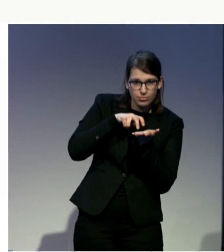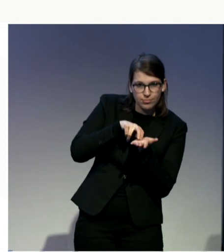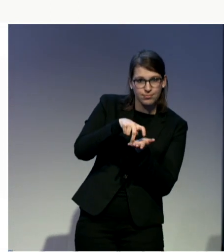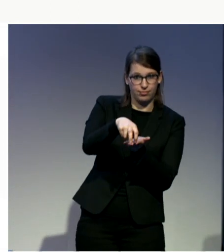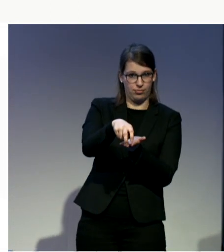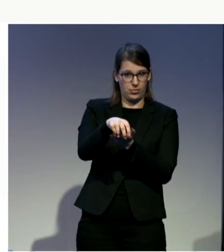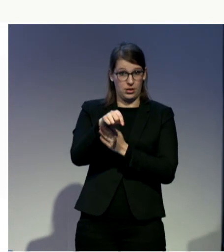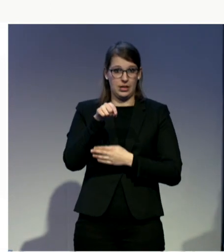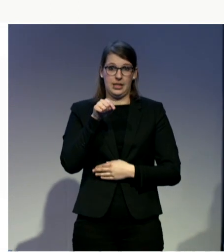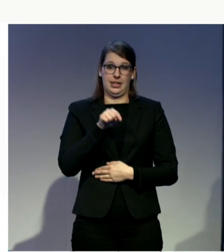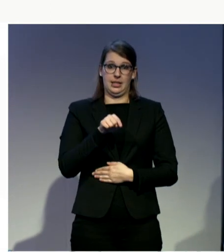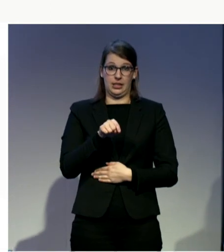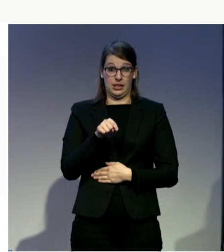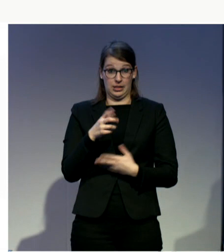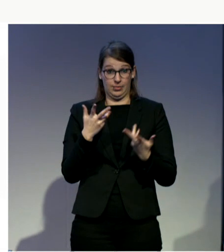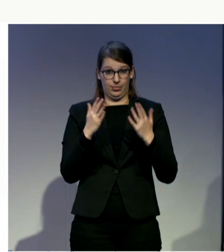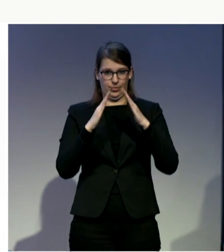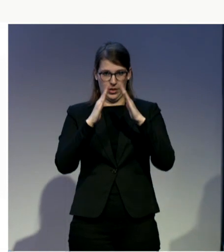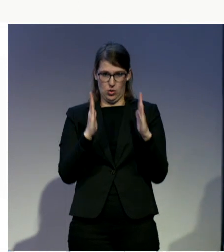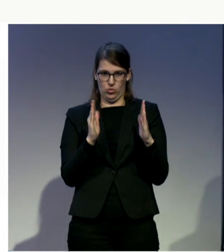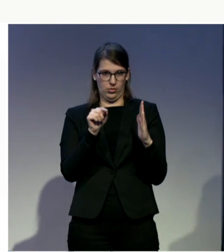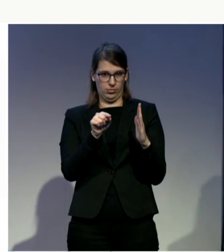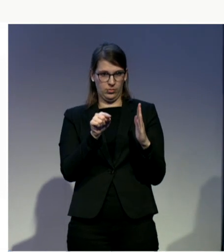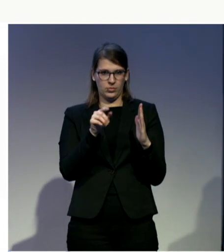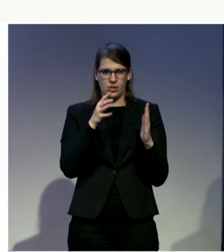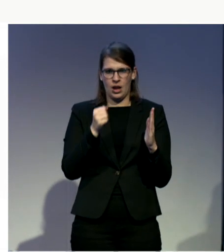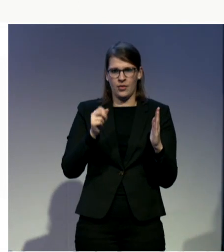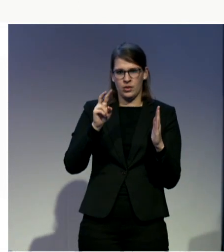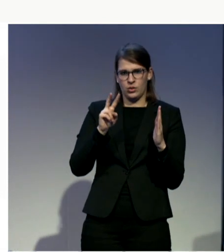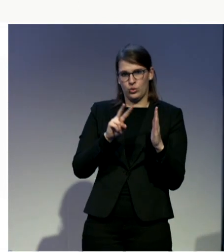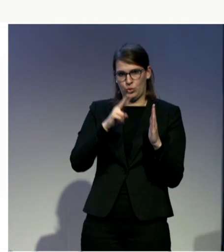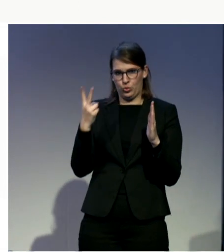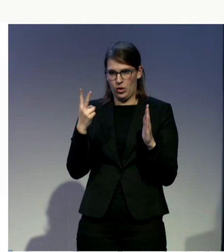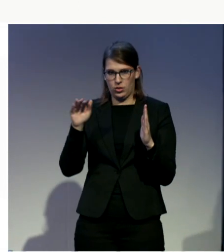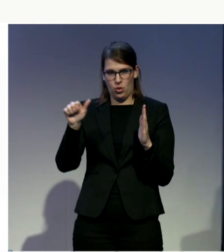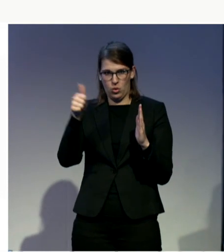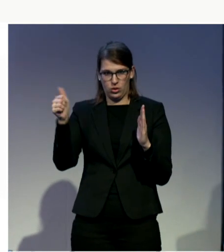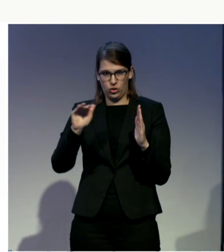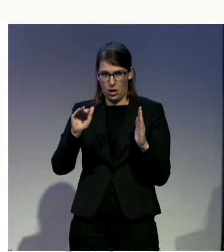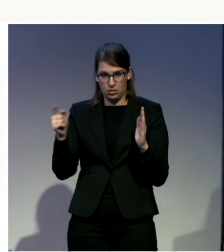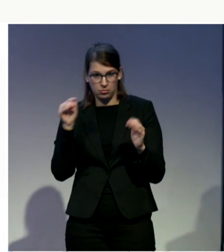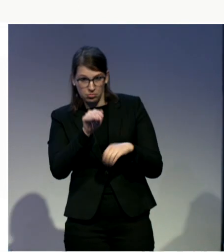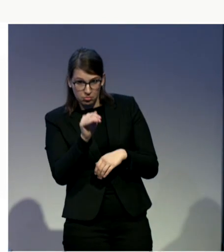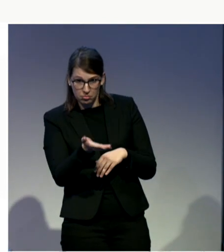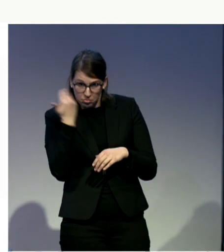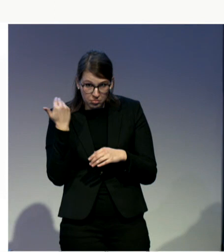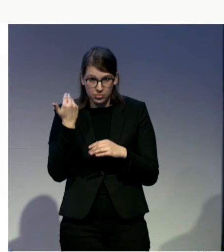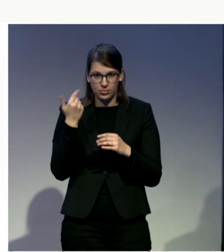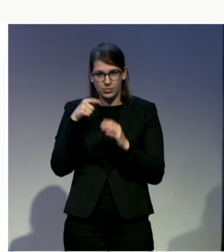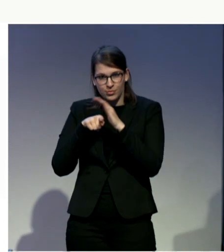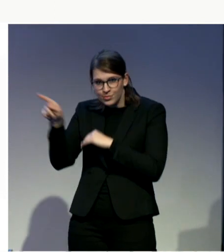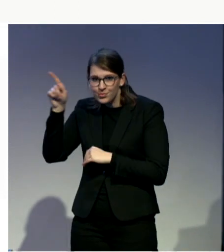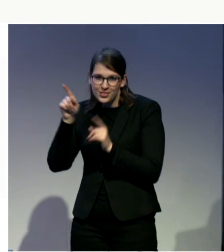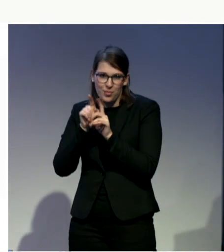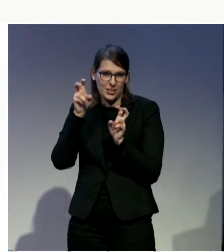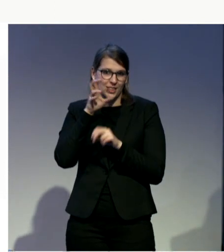same house as them, who takes them out to a garden, and this garden magically heals them, so by the end of the